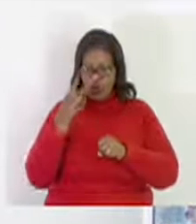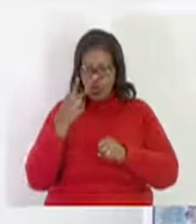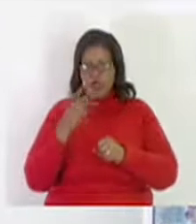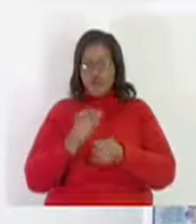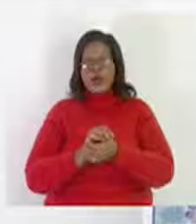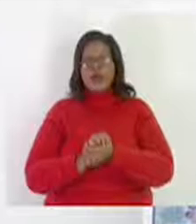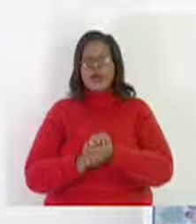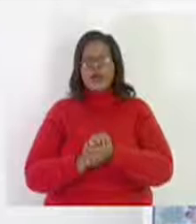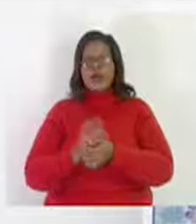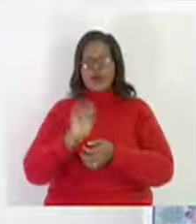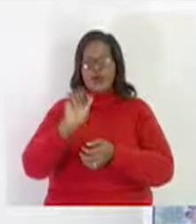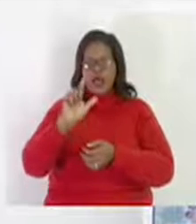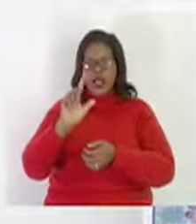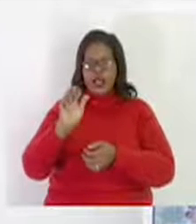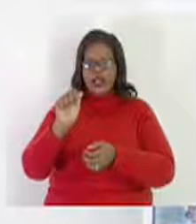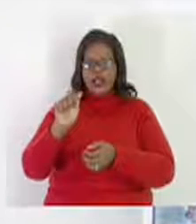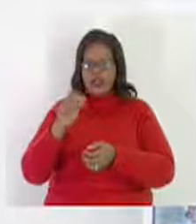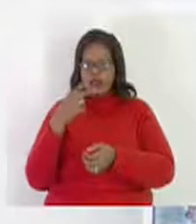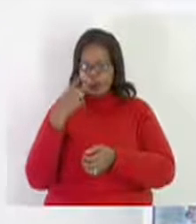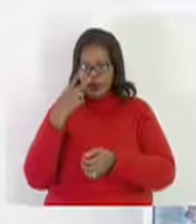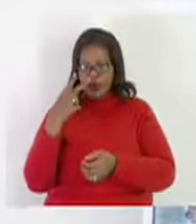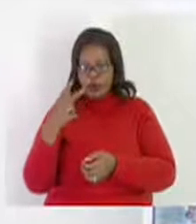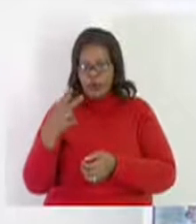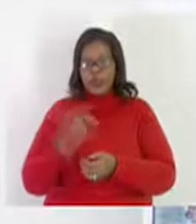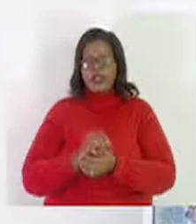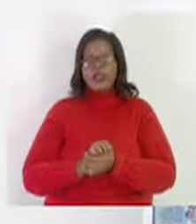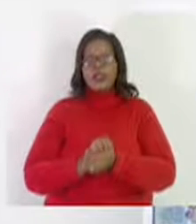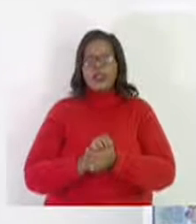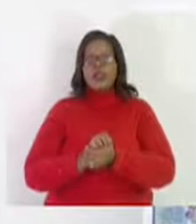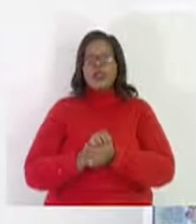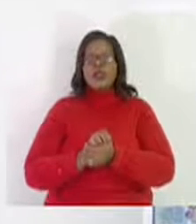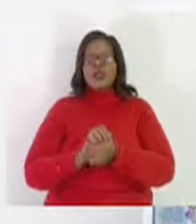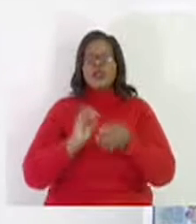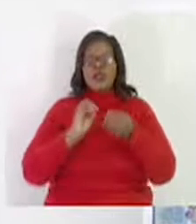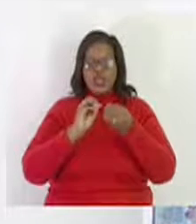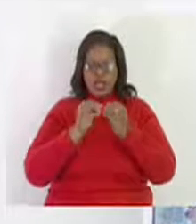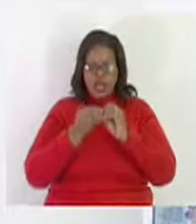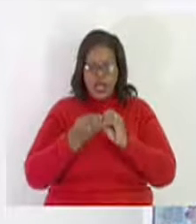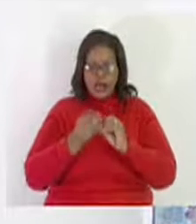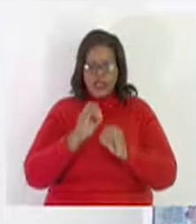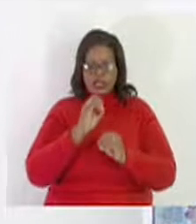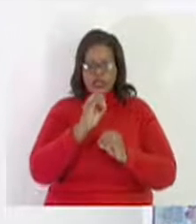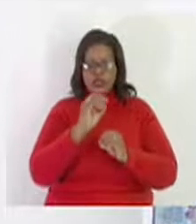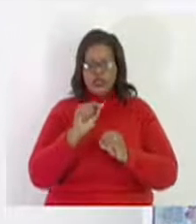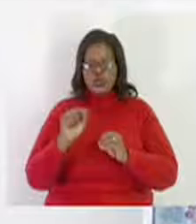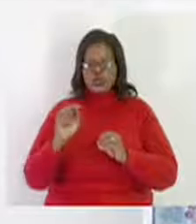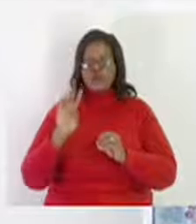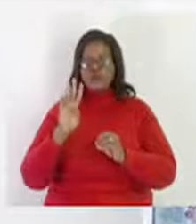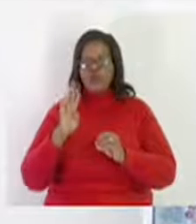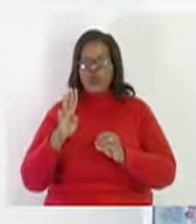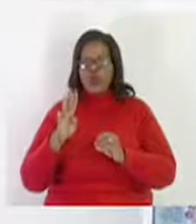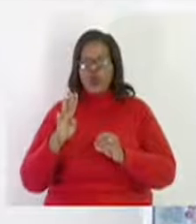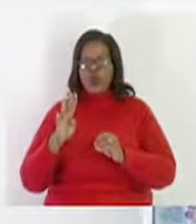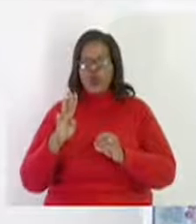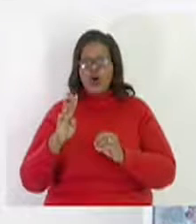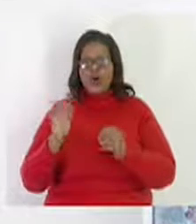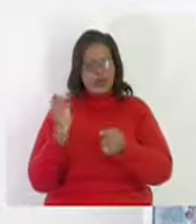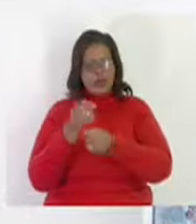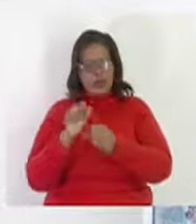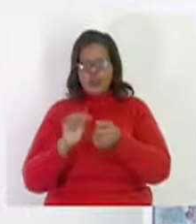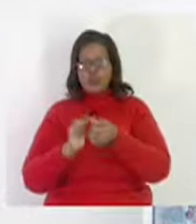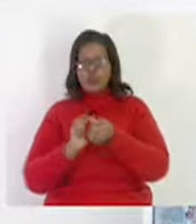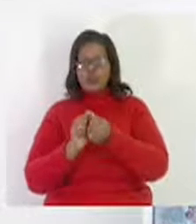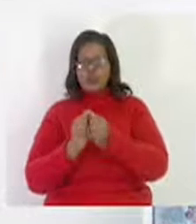There are two categories, between 0 and 4 and between 5 and 9.